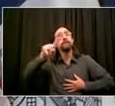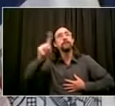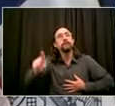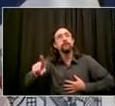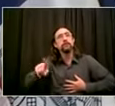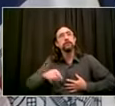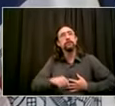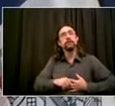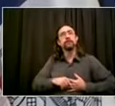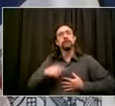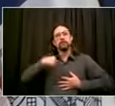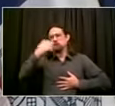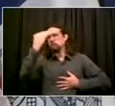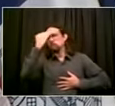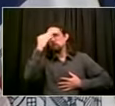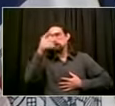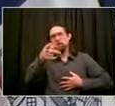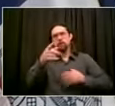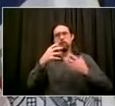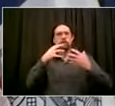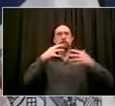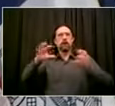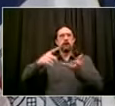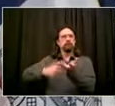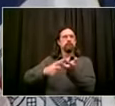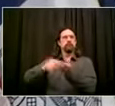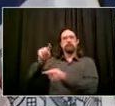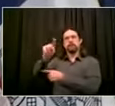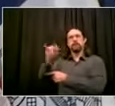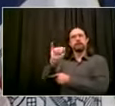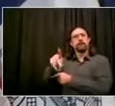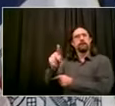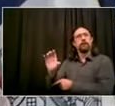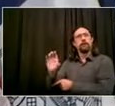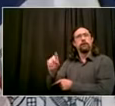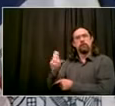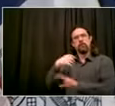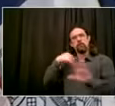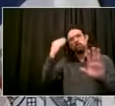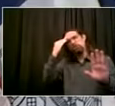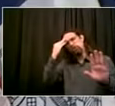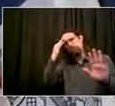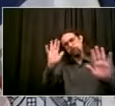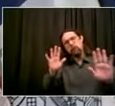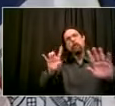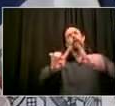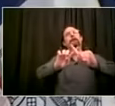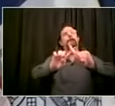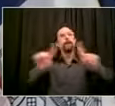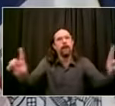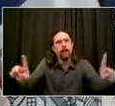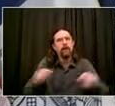zones, but I wonder if you can give us a better understanding of how other parts of Brooklyn and Queens are doing outside of Central